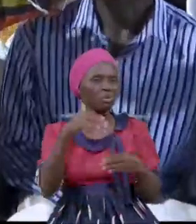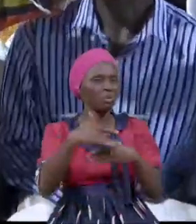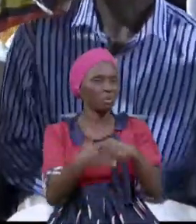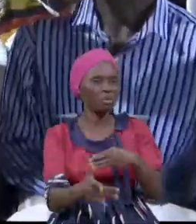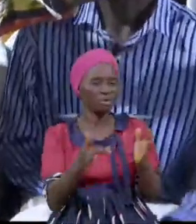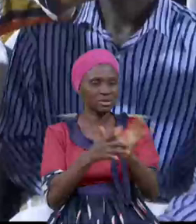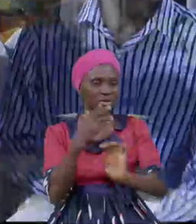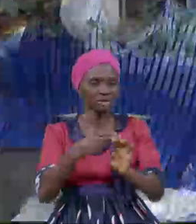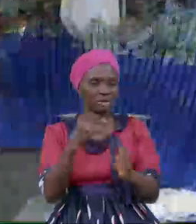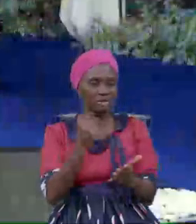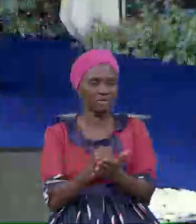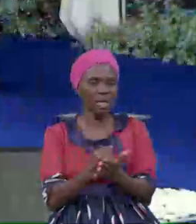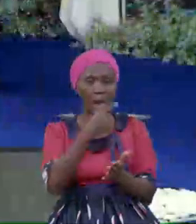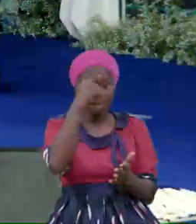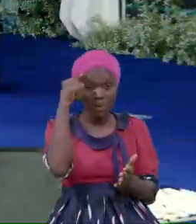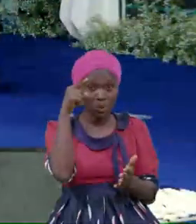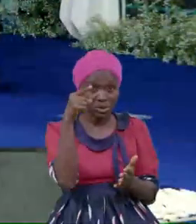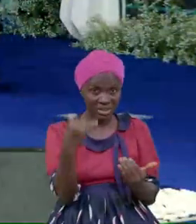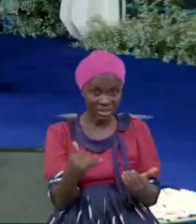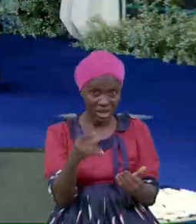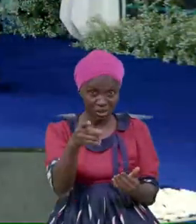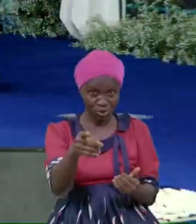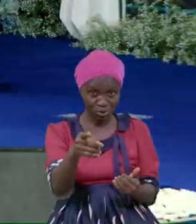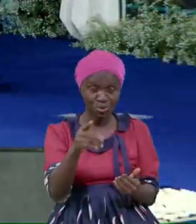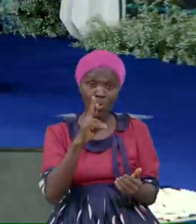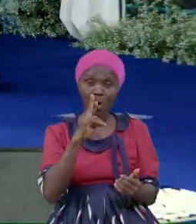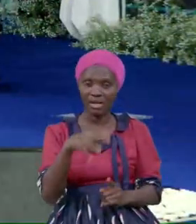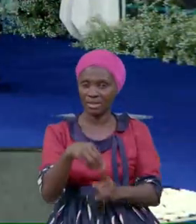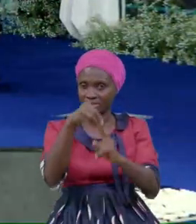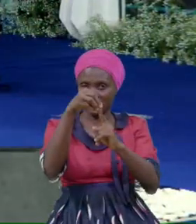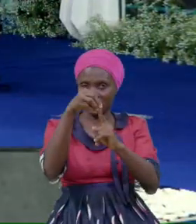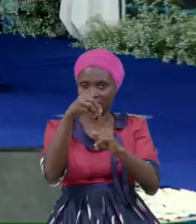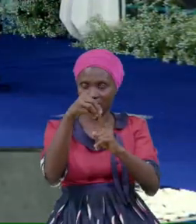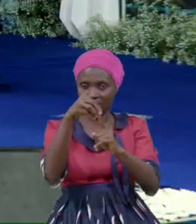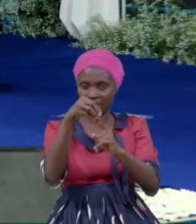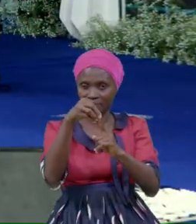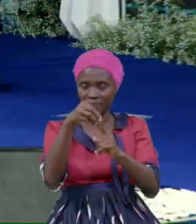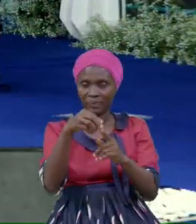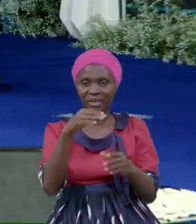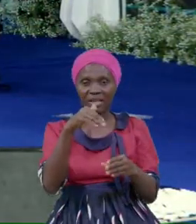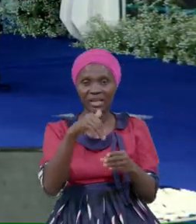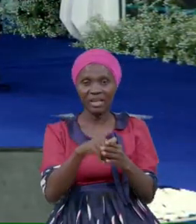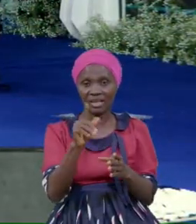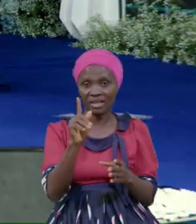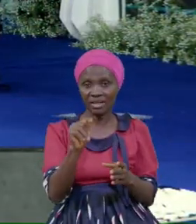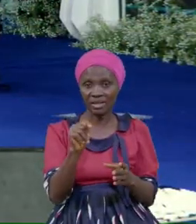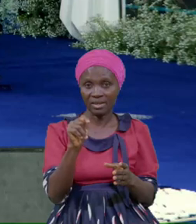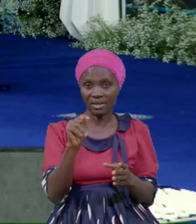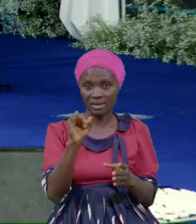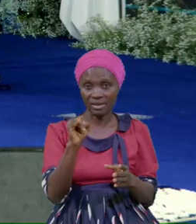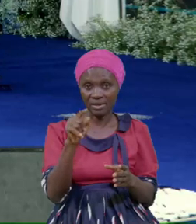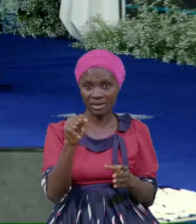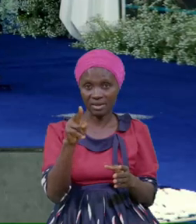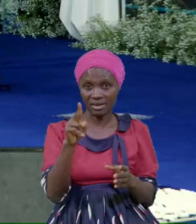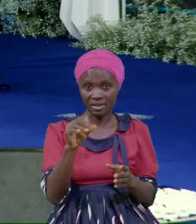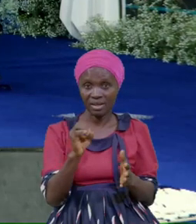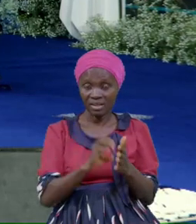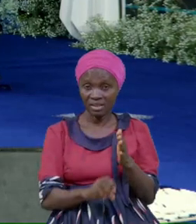you are peculiar. Look at Titus chapter 2, and I'm reading from verse 14.